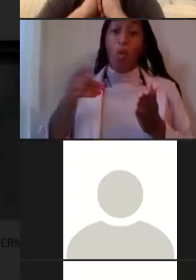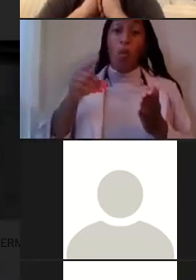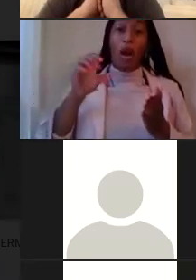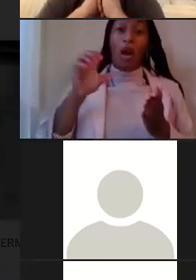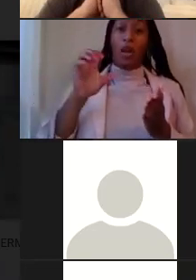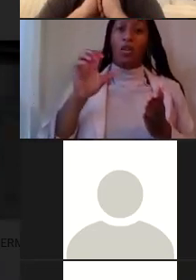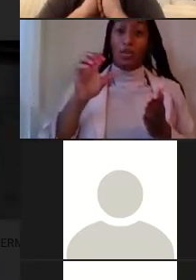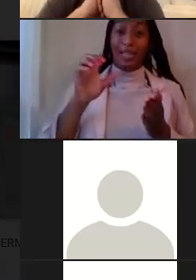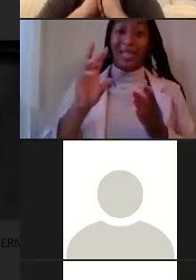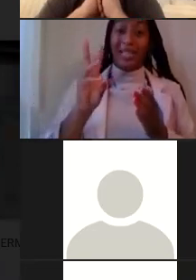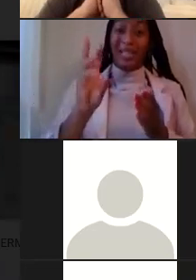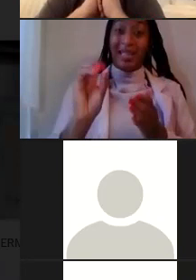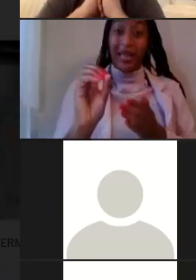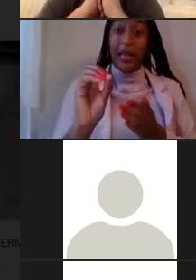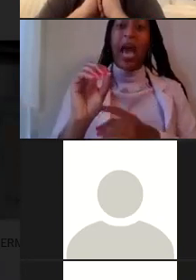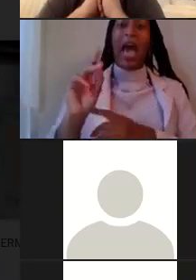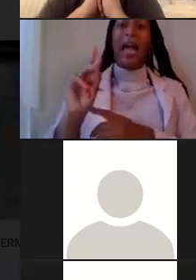your final step 4,